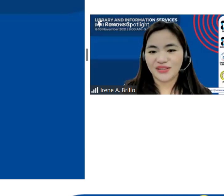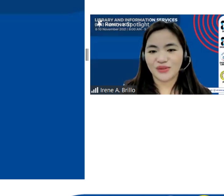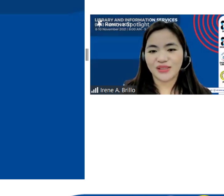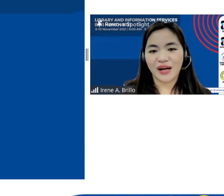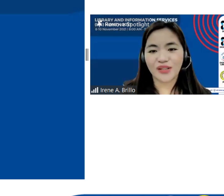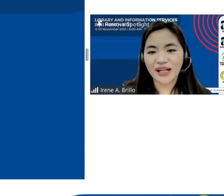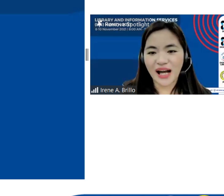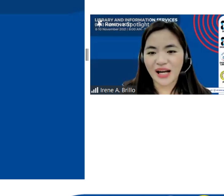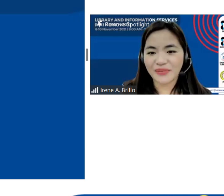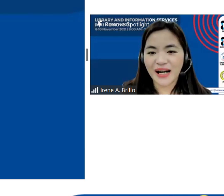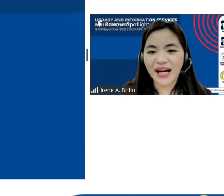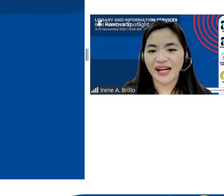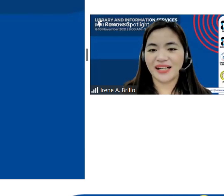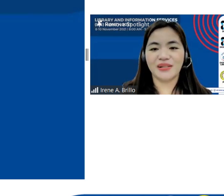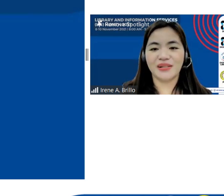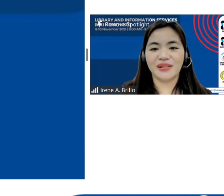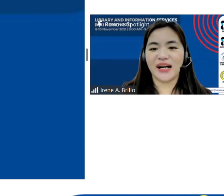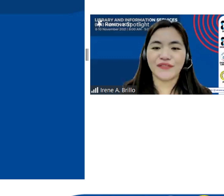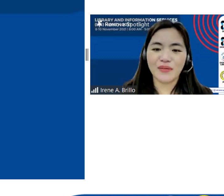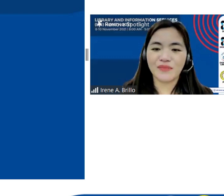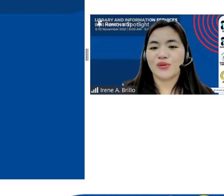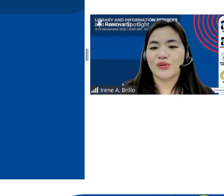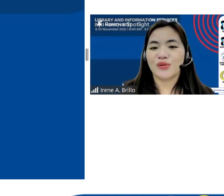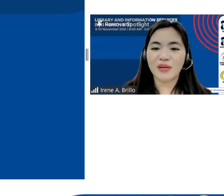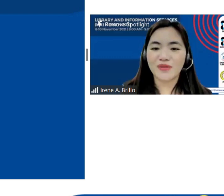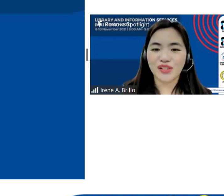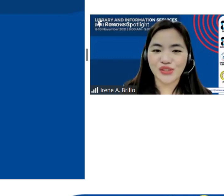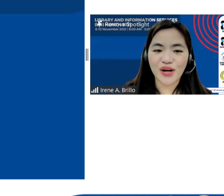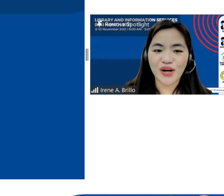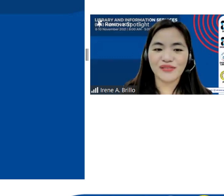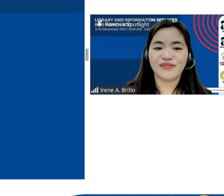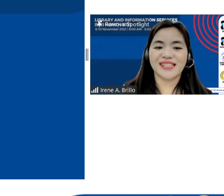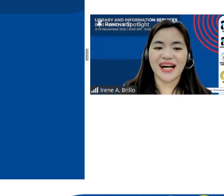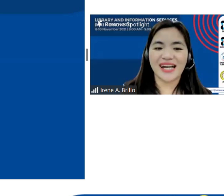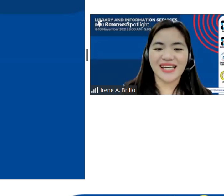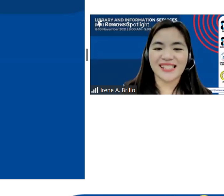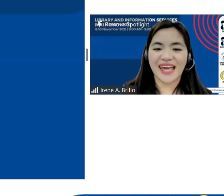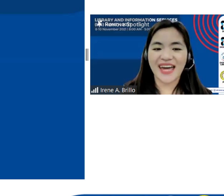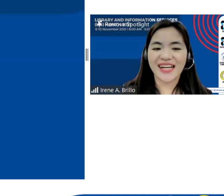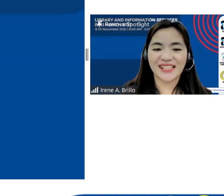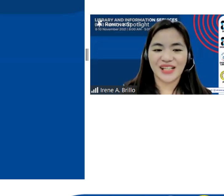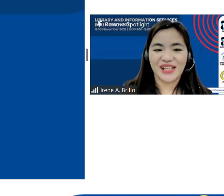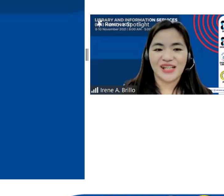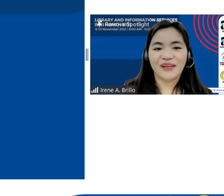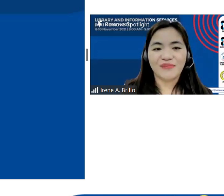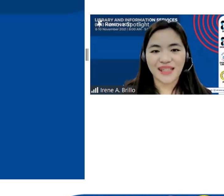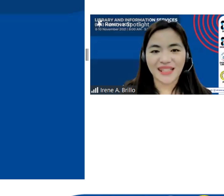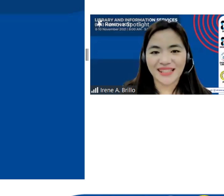Wow. So sabi ko na nga ba di ba? We have from Luzon, Visayas, and